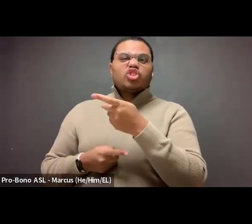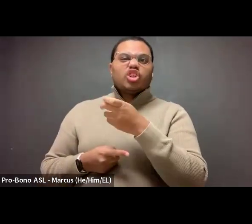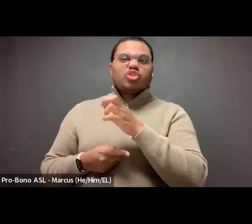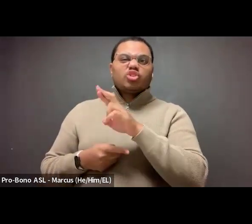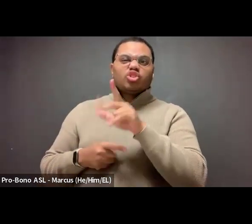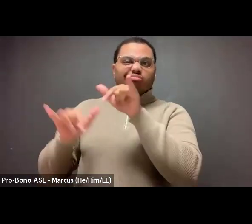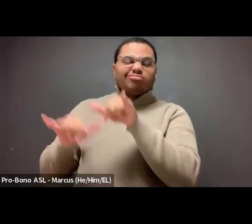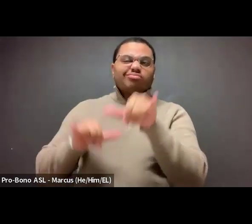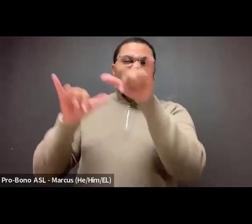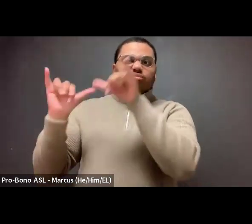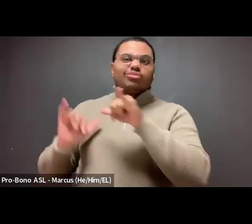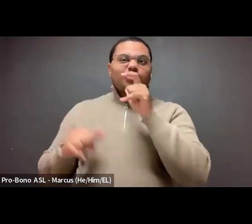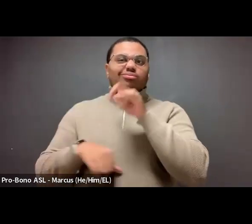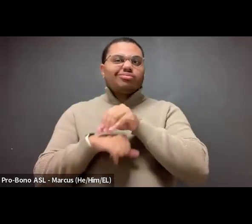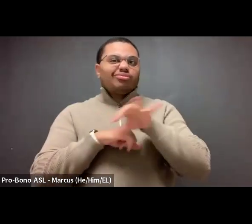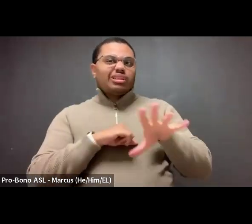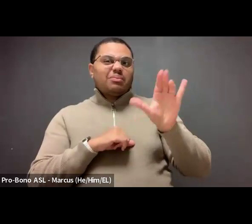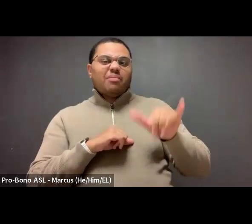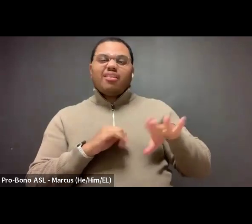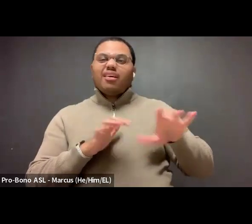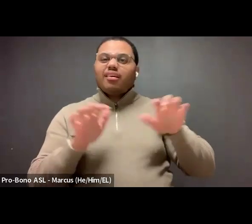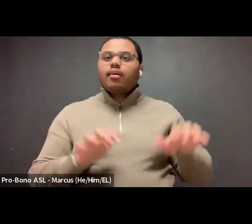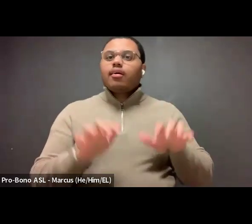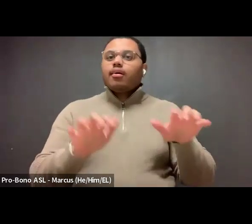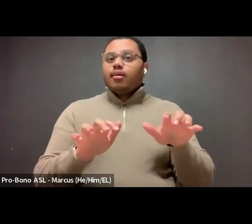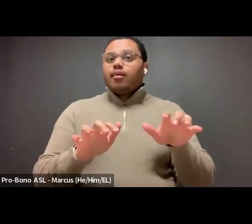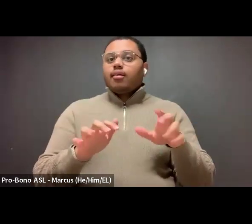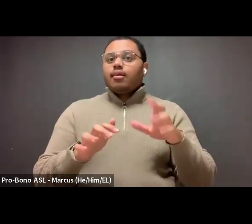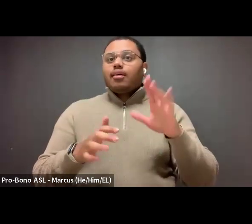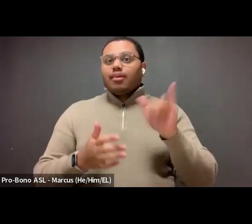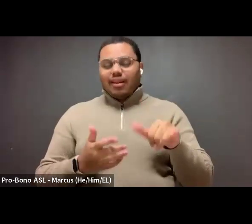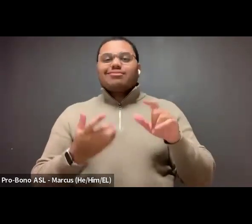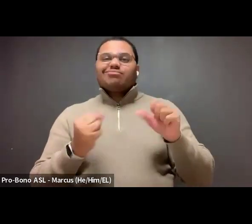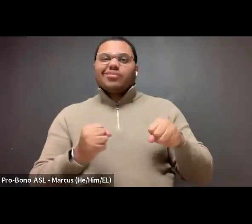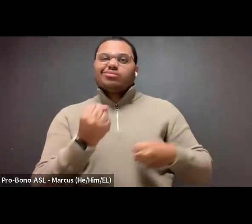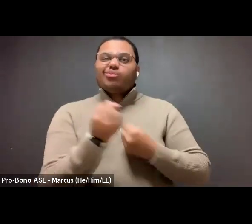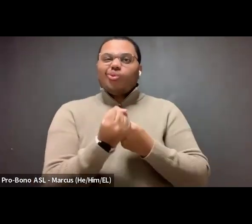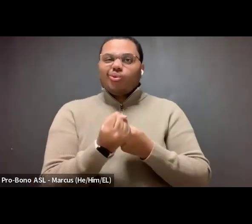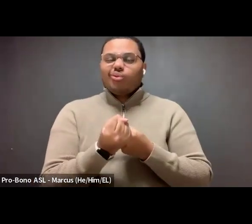by that action is a way of viable support.